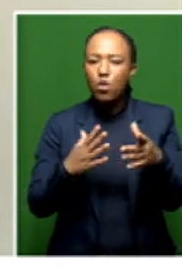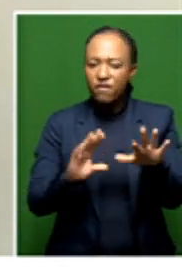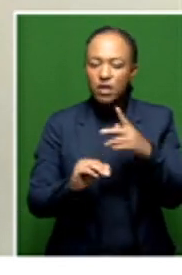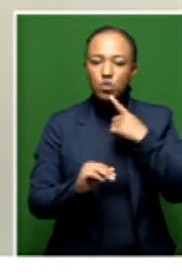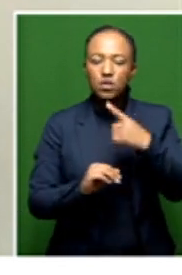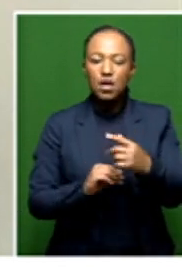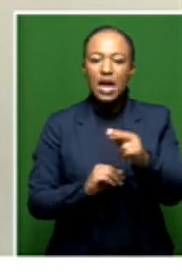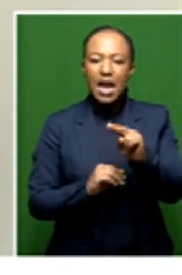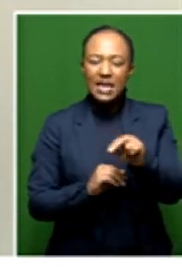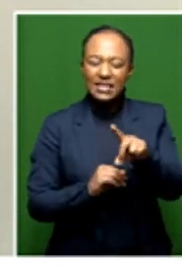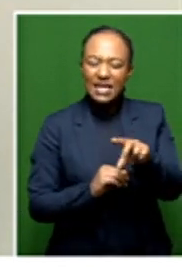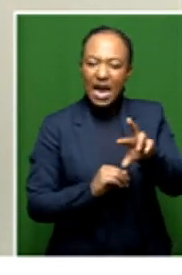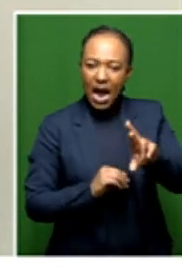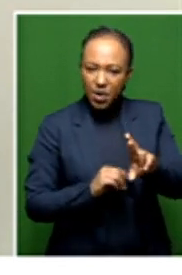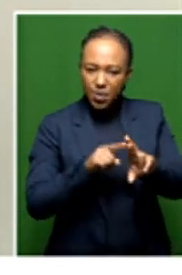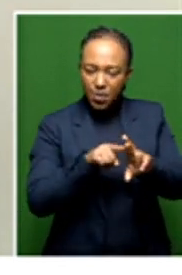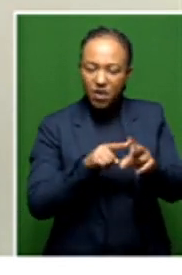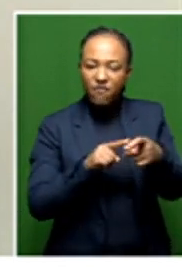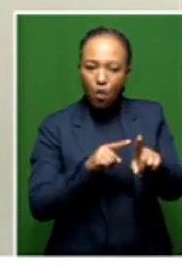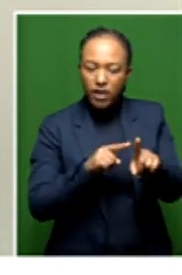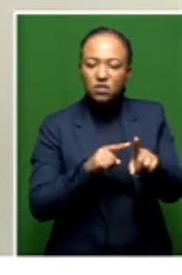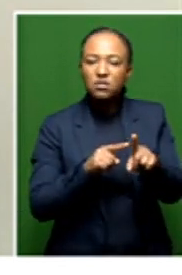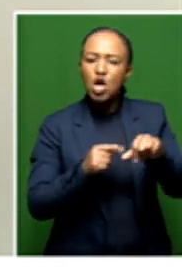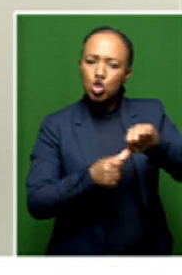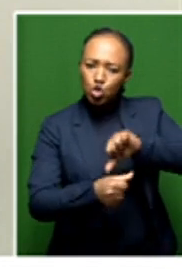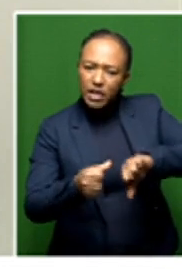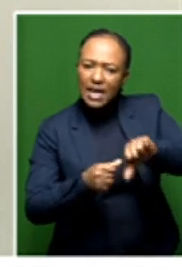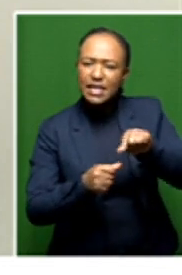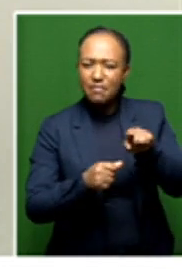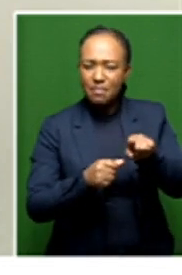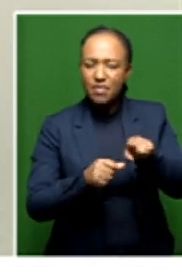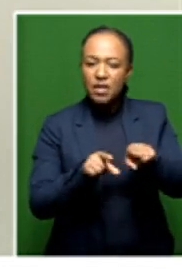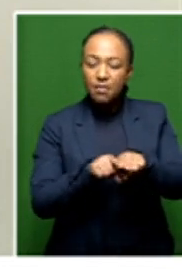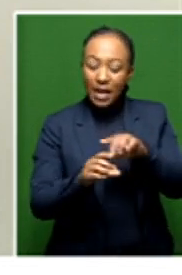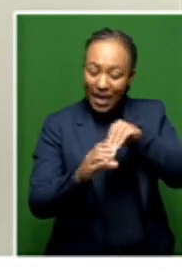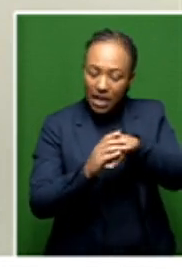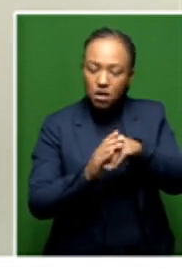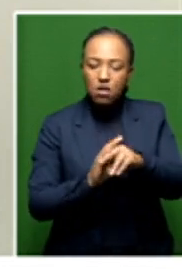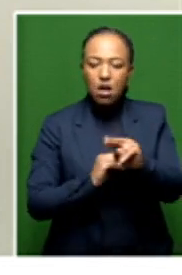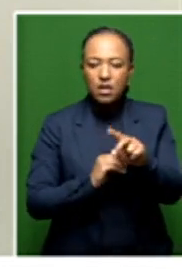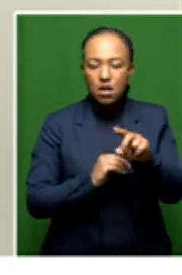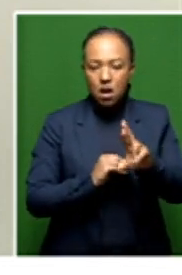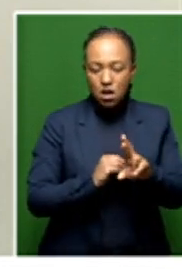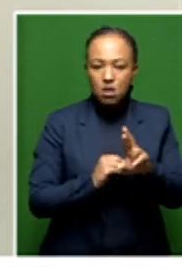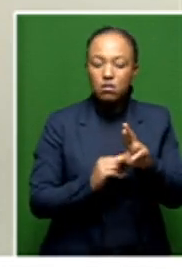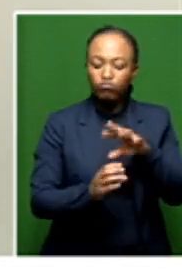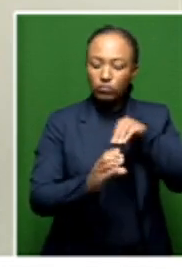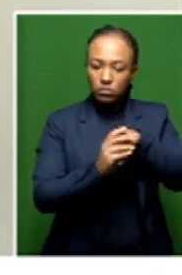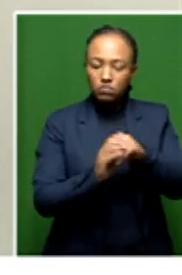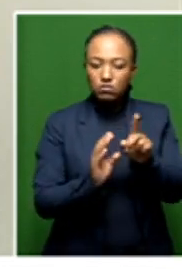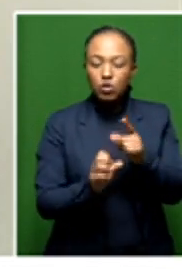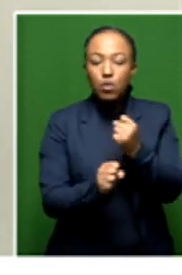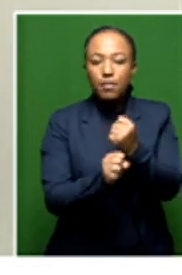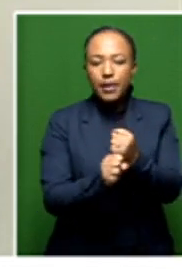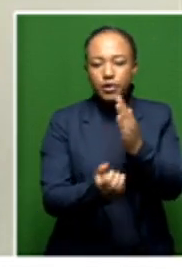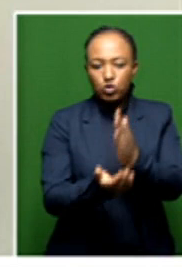the NDR is the direct route to socialism, but also part of what is in the NDR in terms of the package is also to ensure